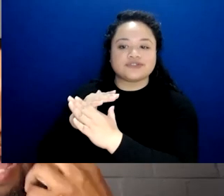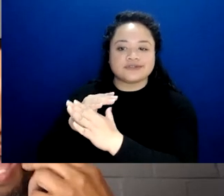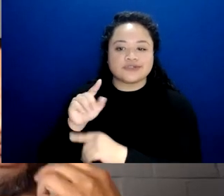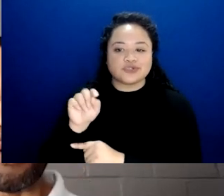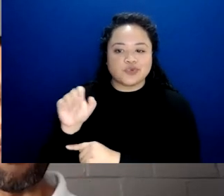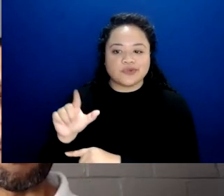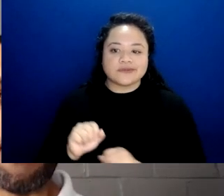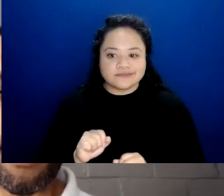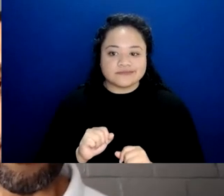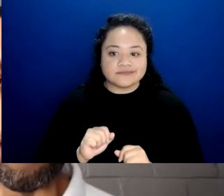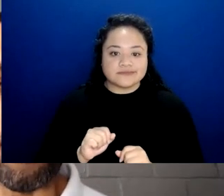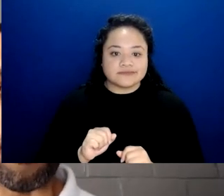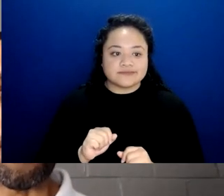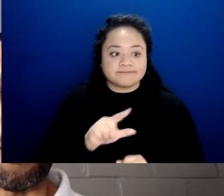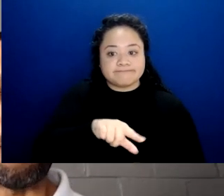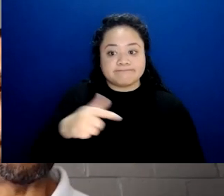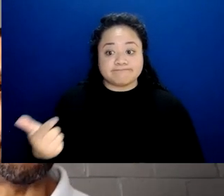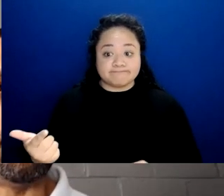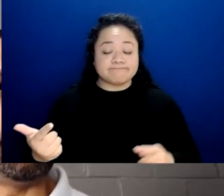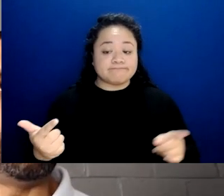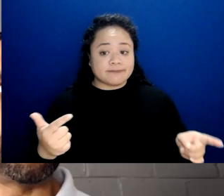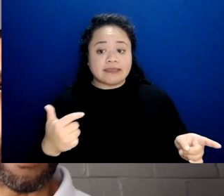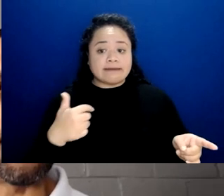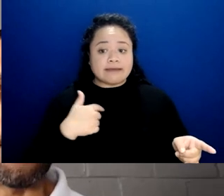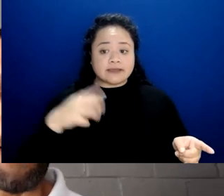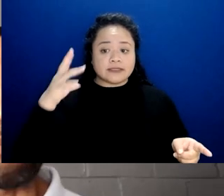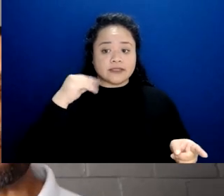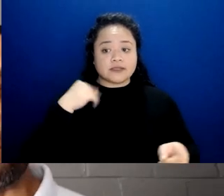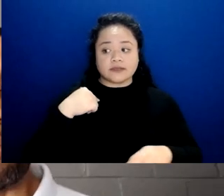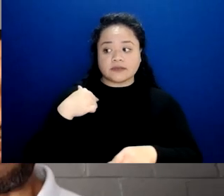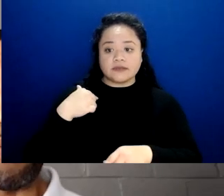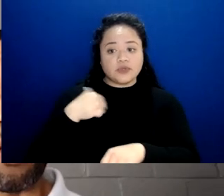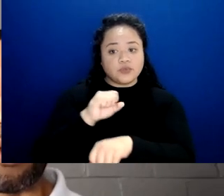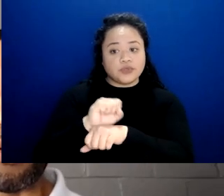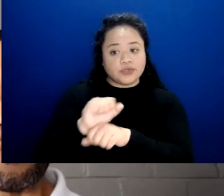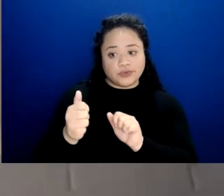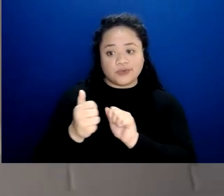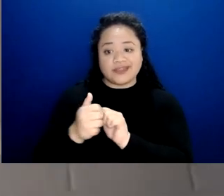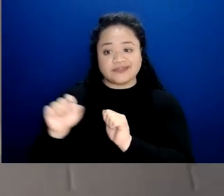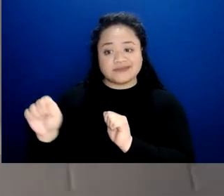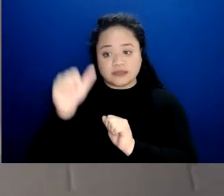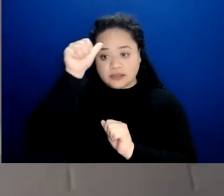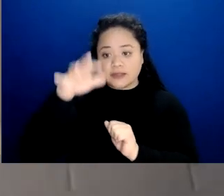know, I worked with men who've caused harm. I did that solely for 15 years.